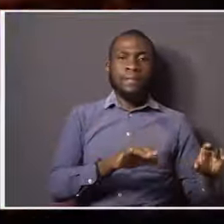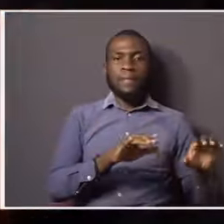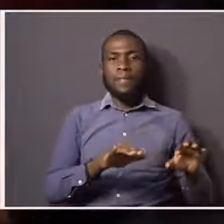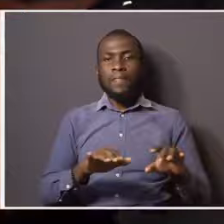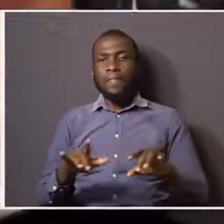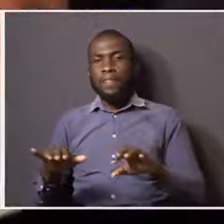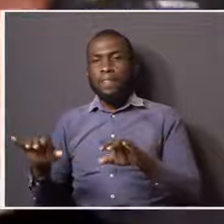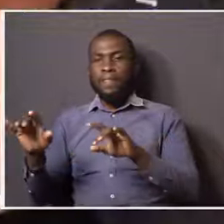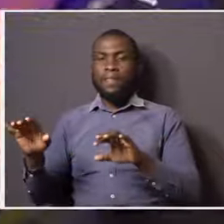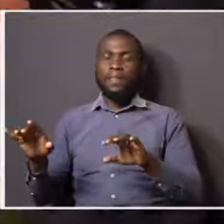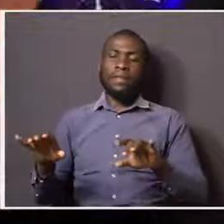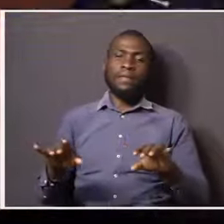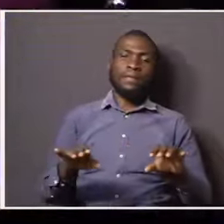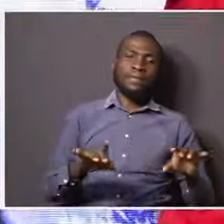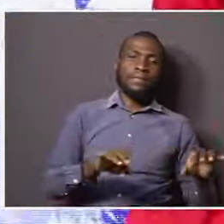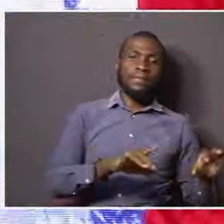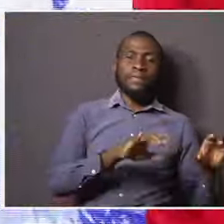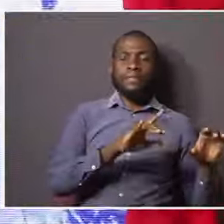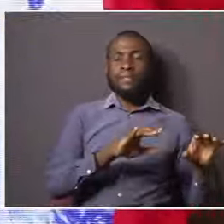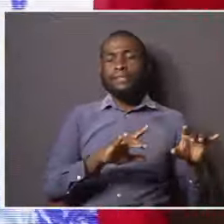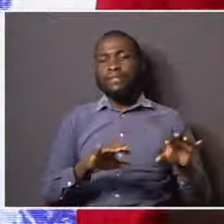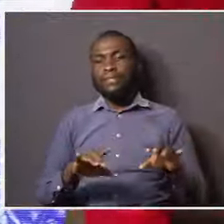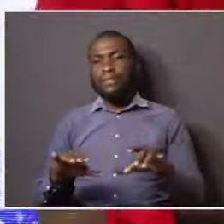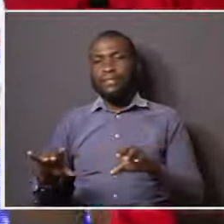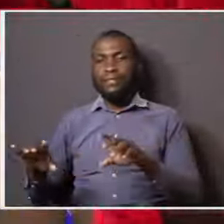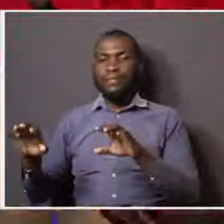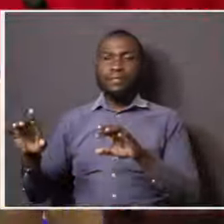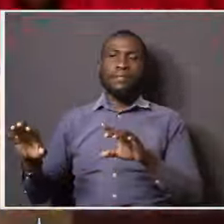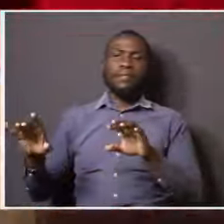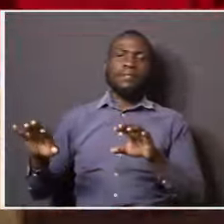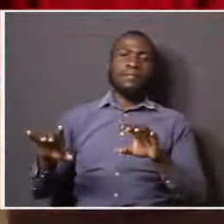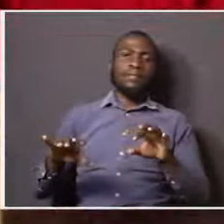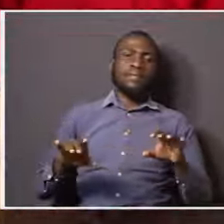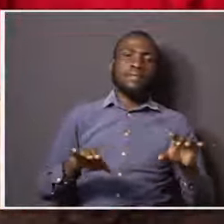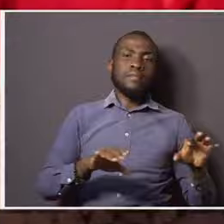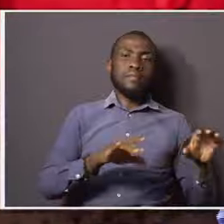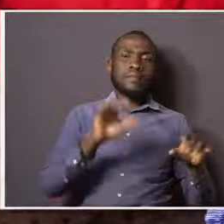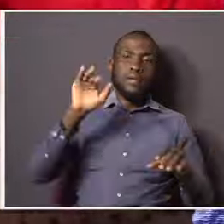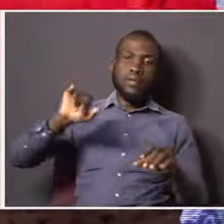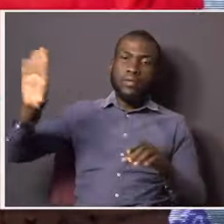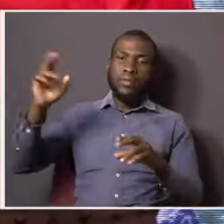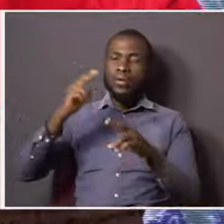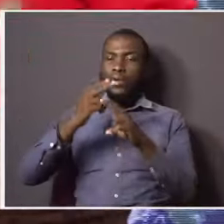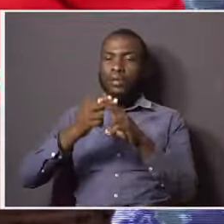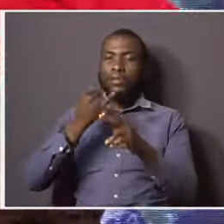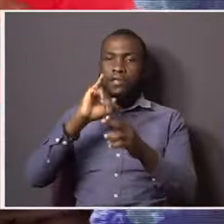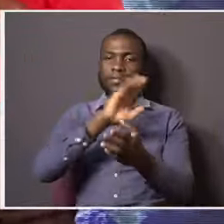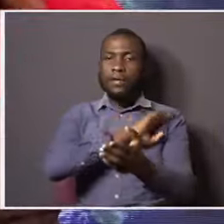Every demon bows at the mention of your name. 'Cause your name is